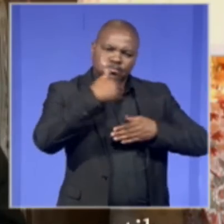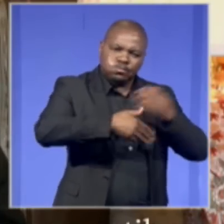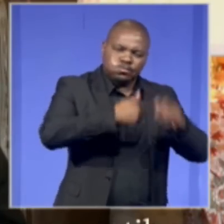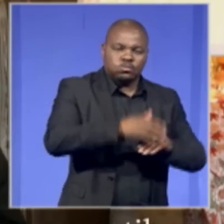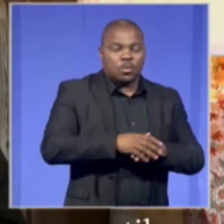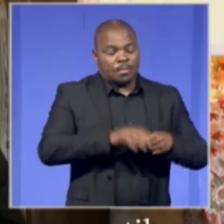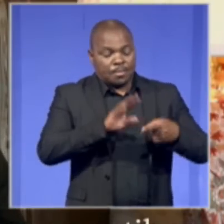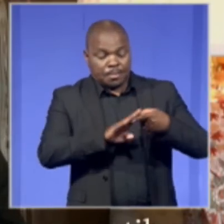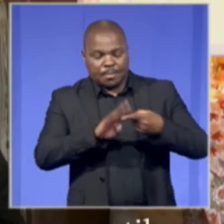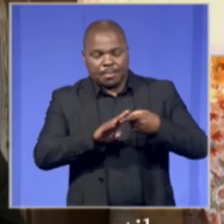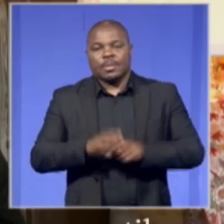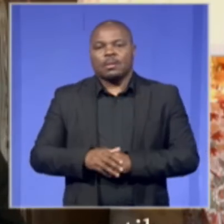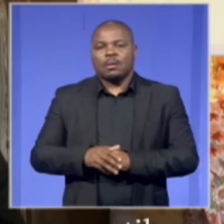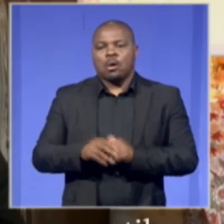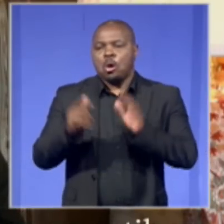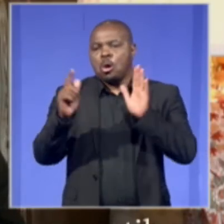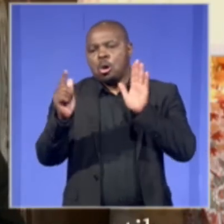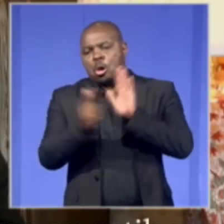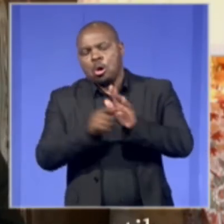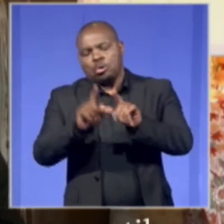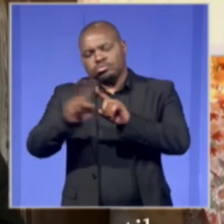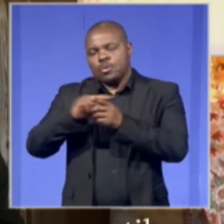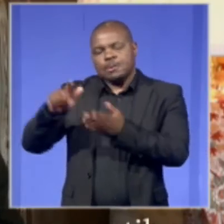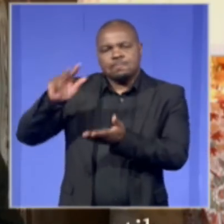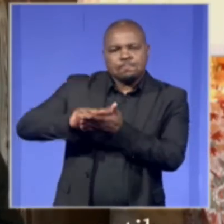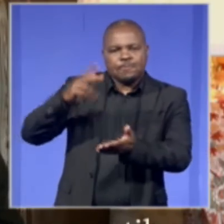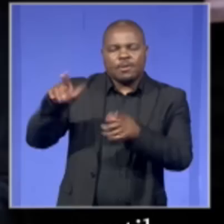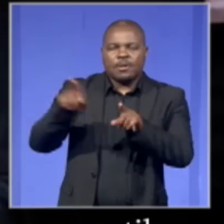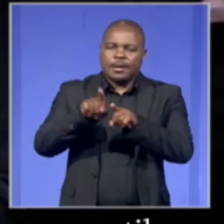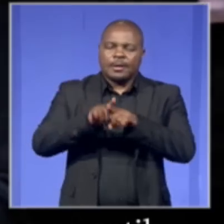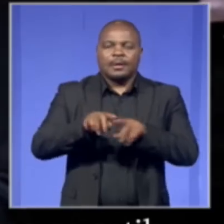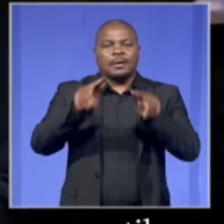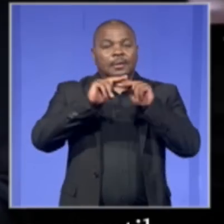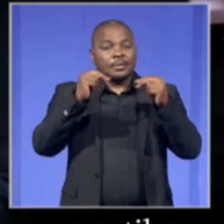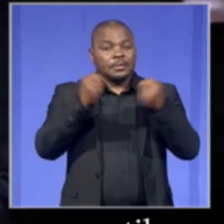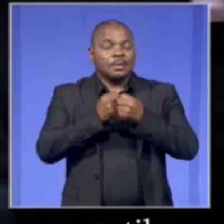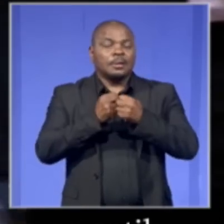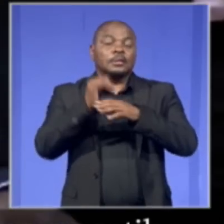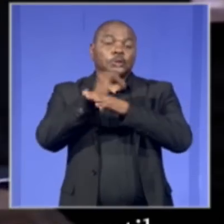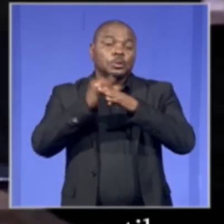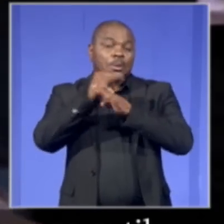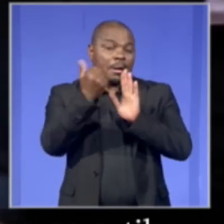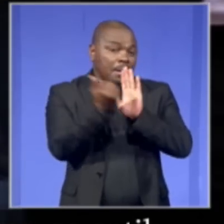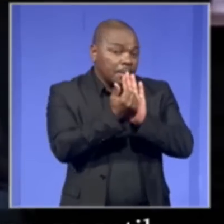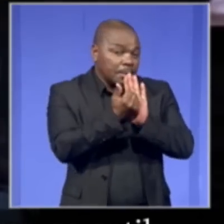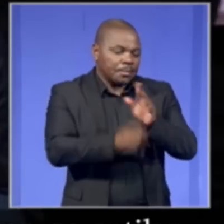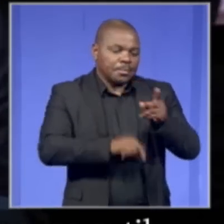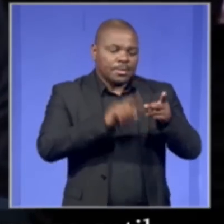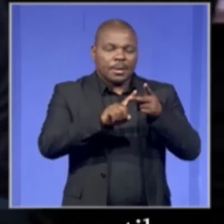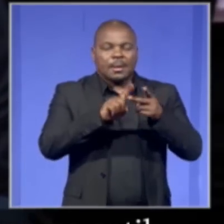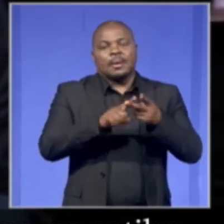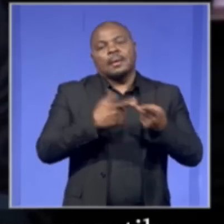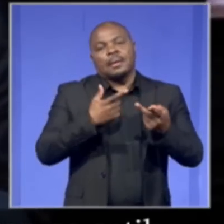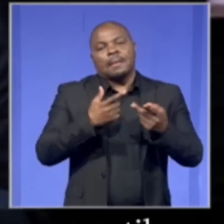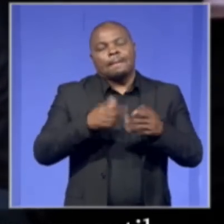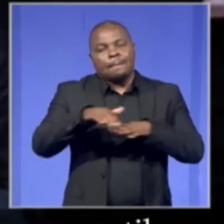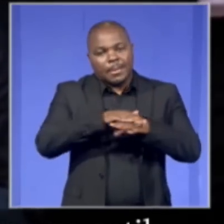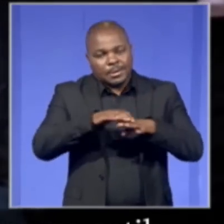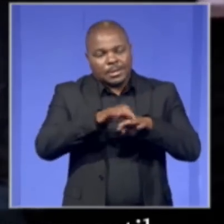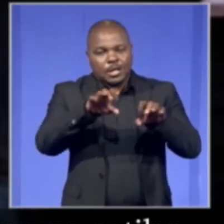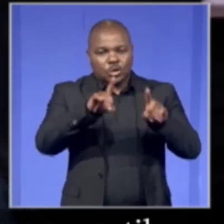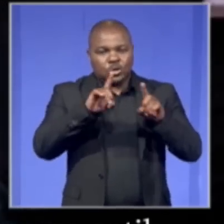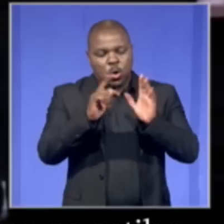law transformative legislation like the National Health Insurance Act and the Basic Education Laws Amendment